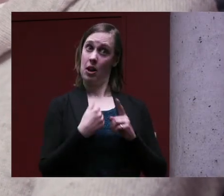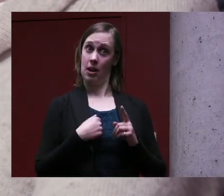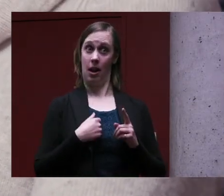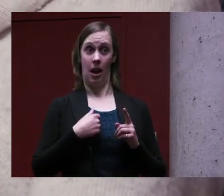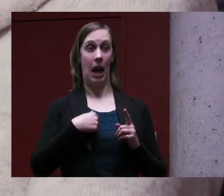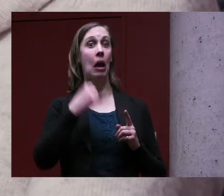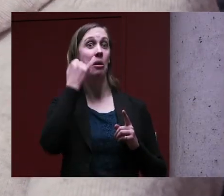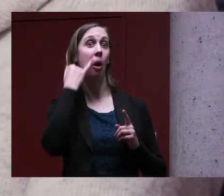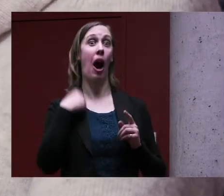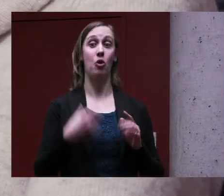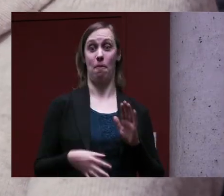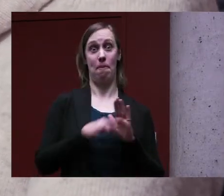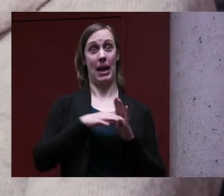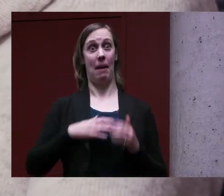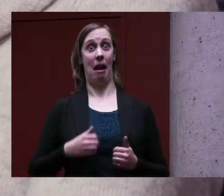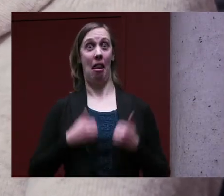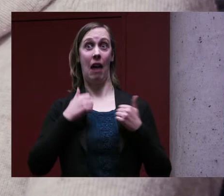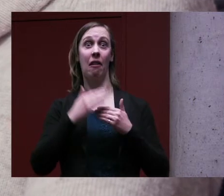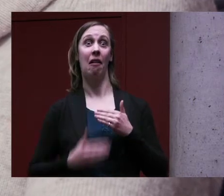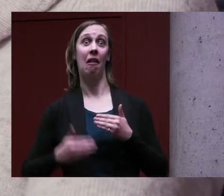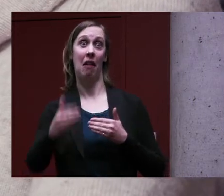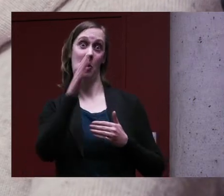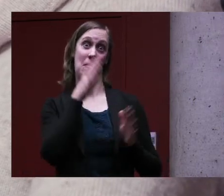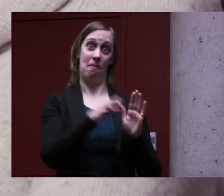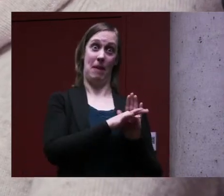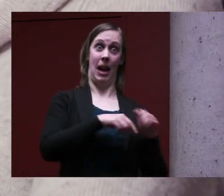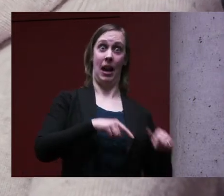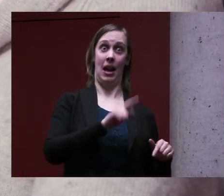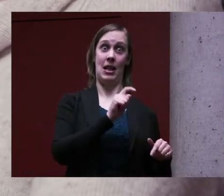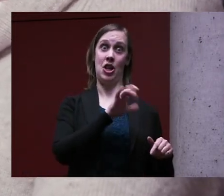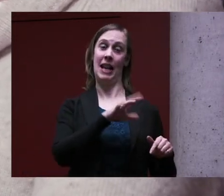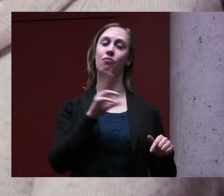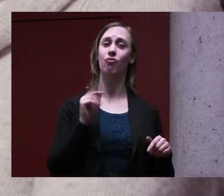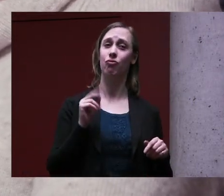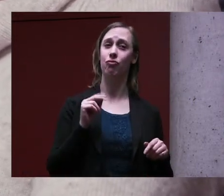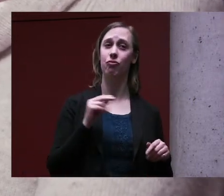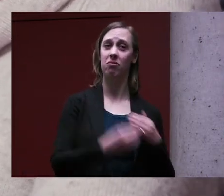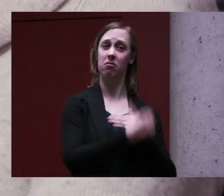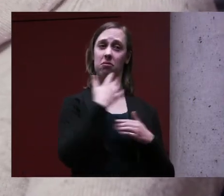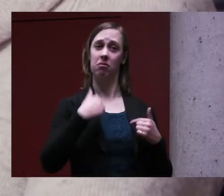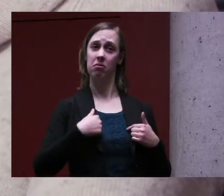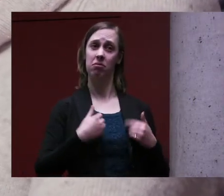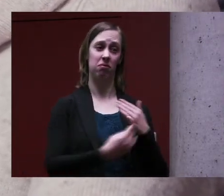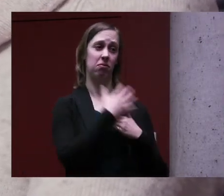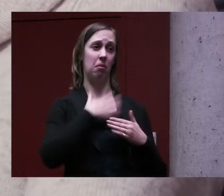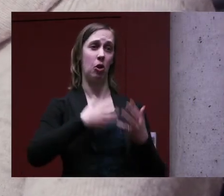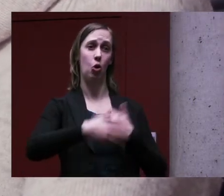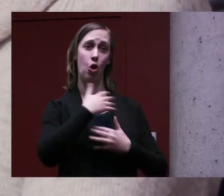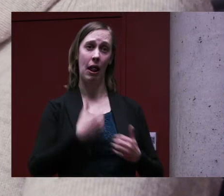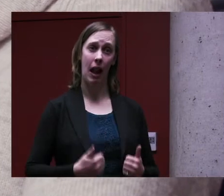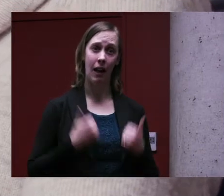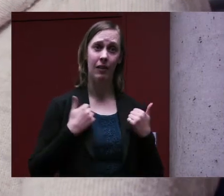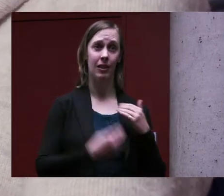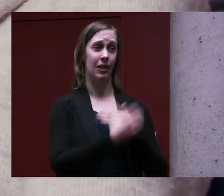to live. It affects me. It affects my social life, my physical health, and definitely my